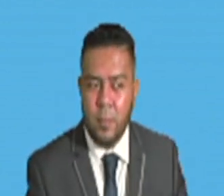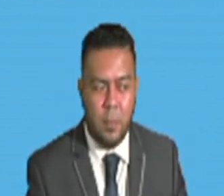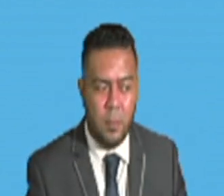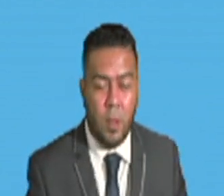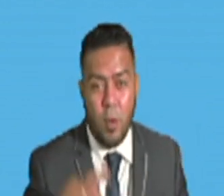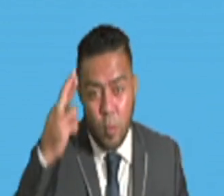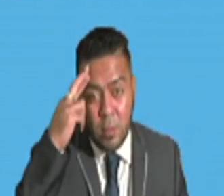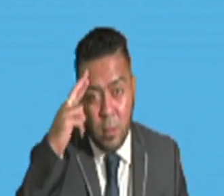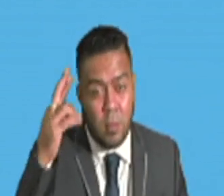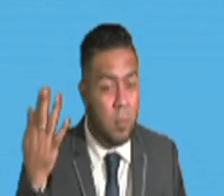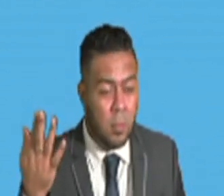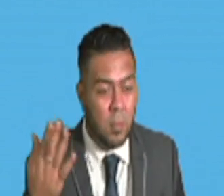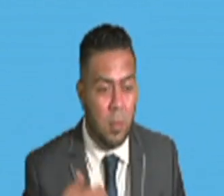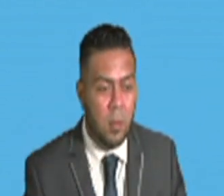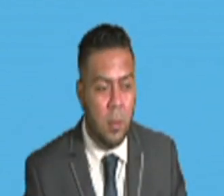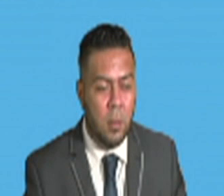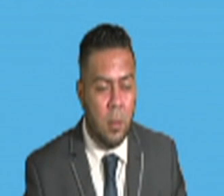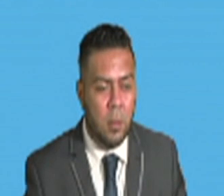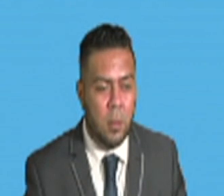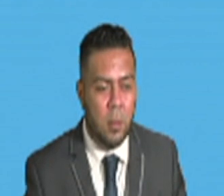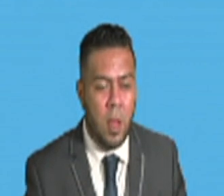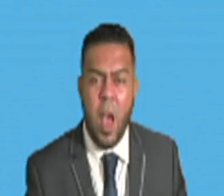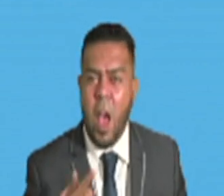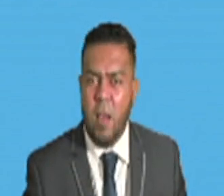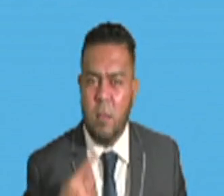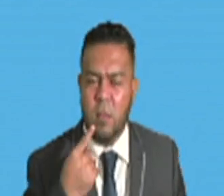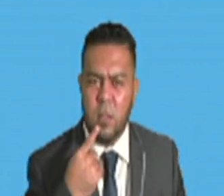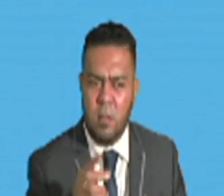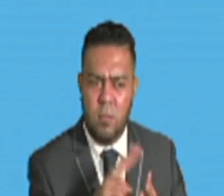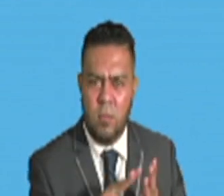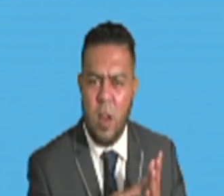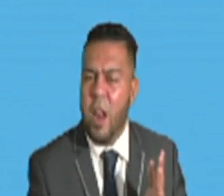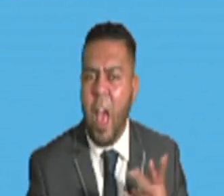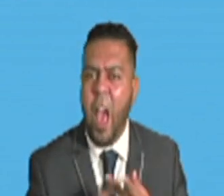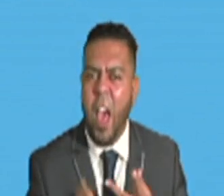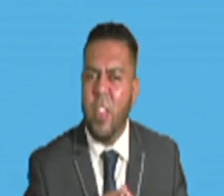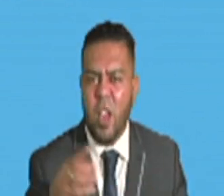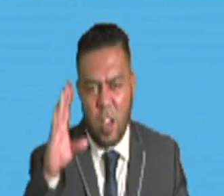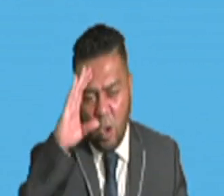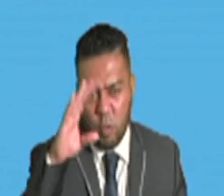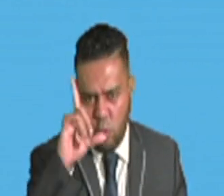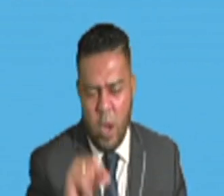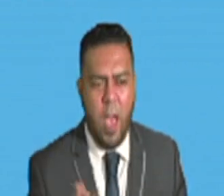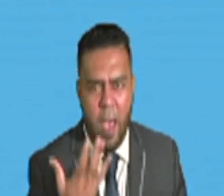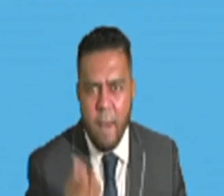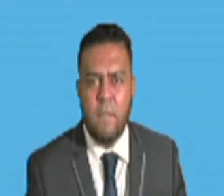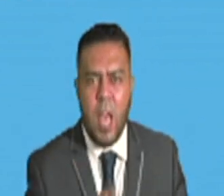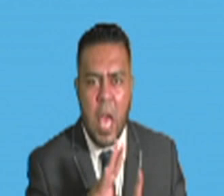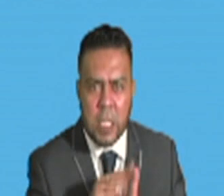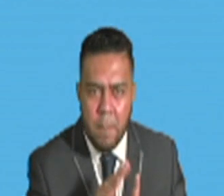as we have seen, and I quoted from Nazi Germany, and other countries, you can take the example,